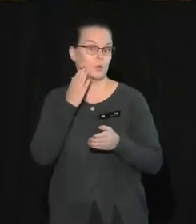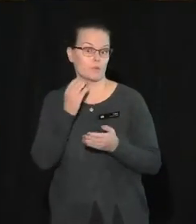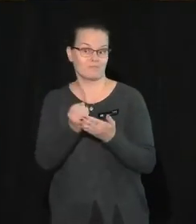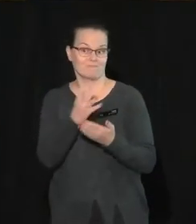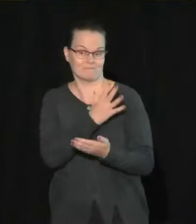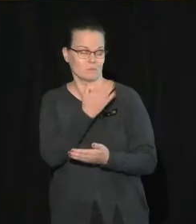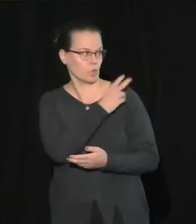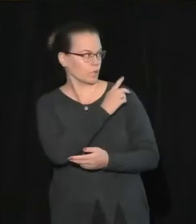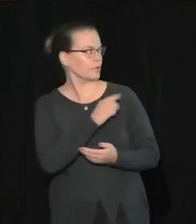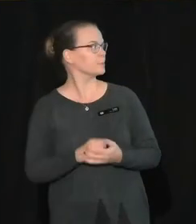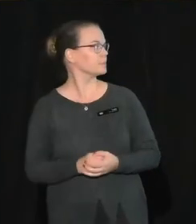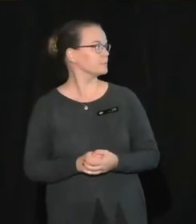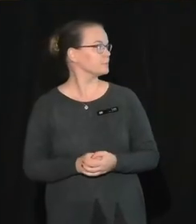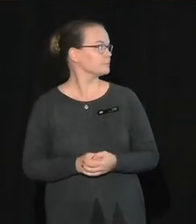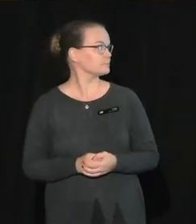slide.